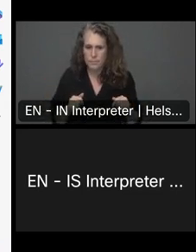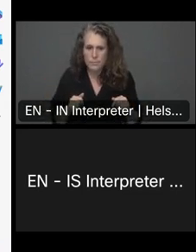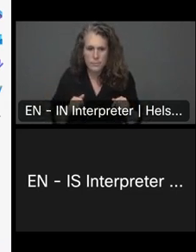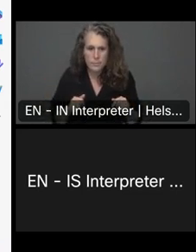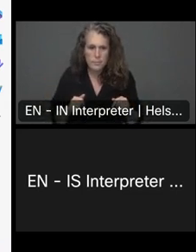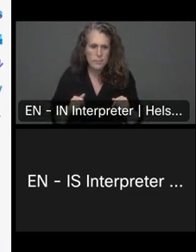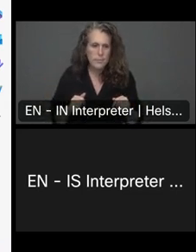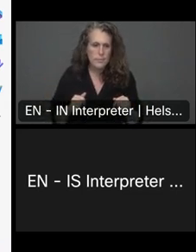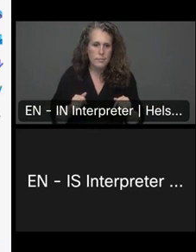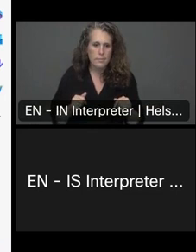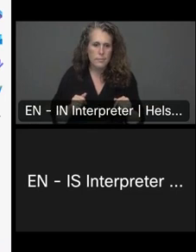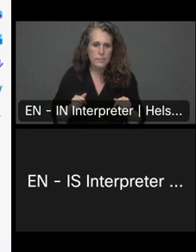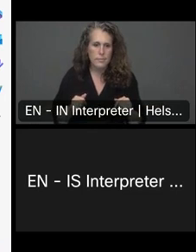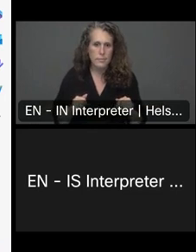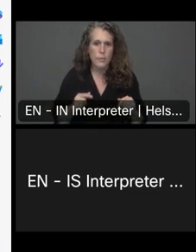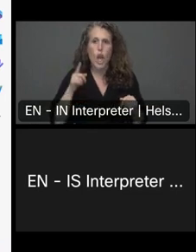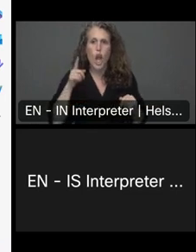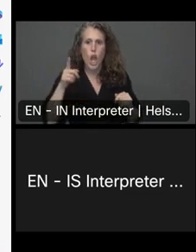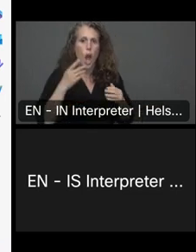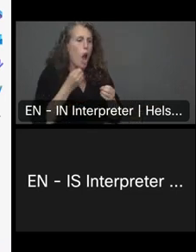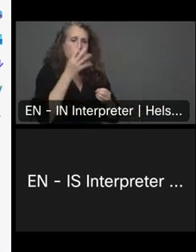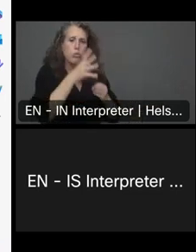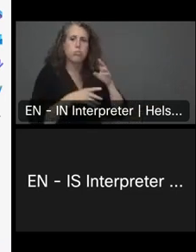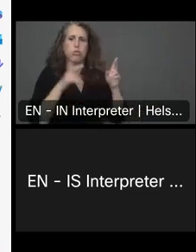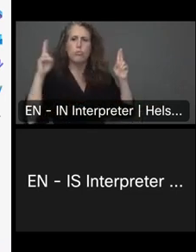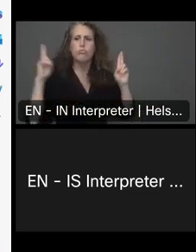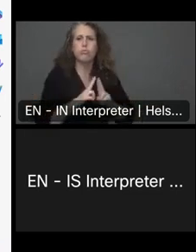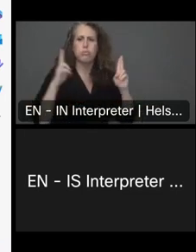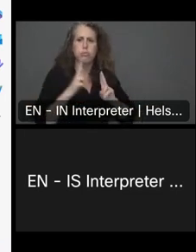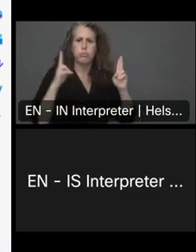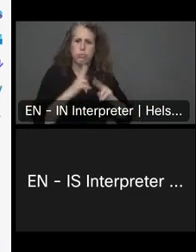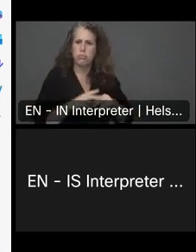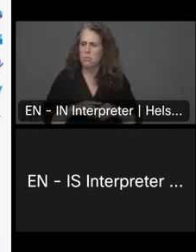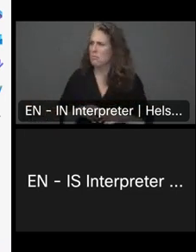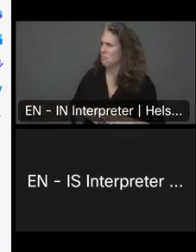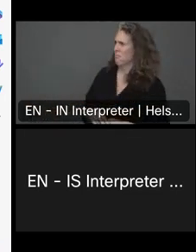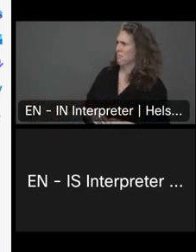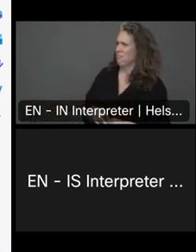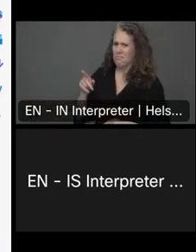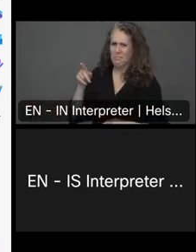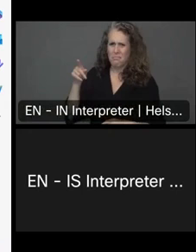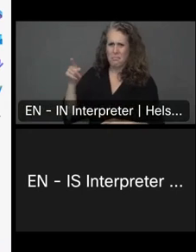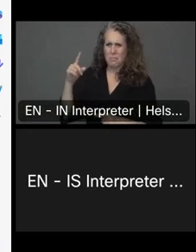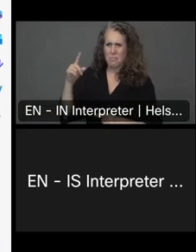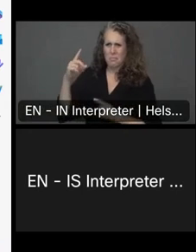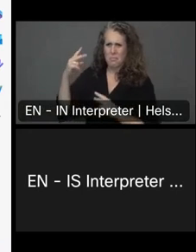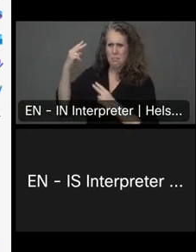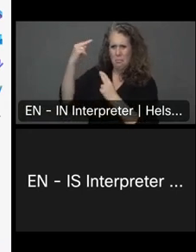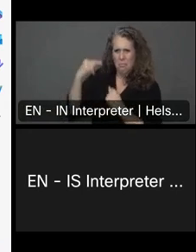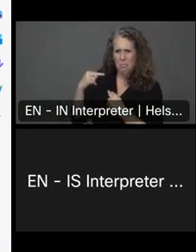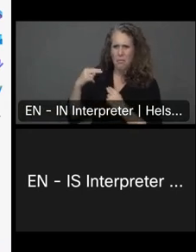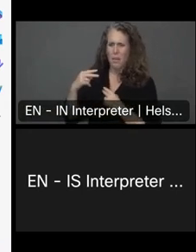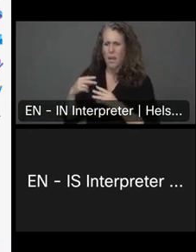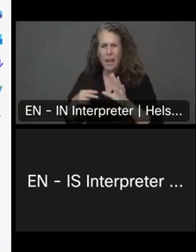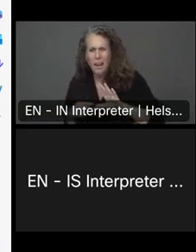you fail to use this extravagant language, it will be taken amiss. And so it's a requirement. It's not just to get noticed. It's